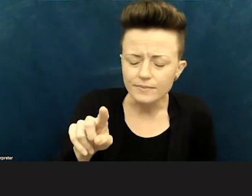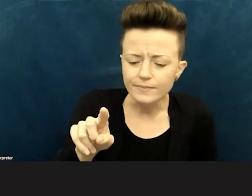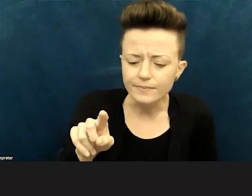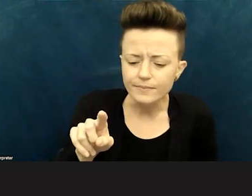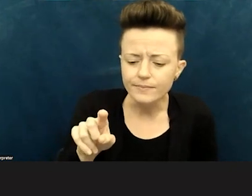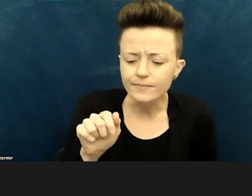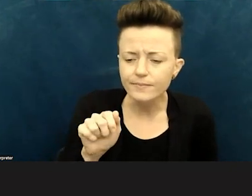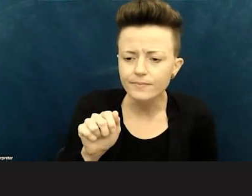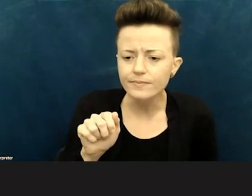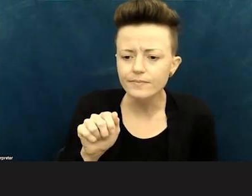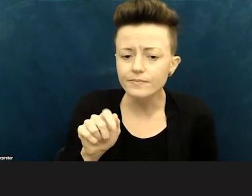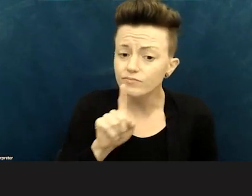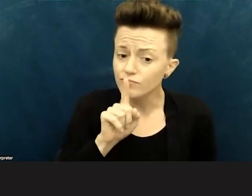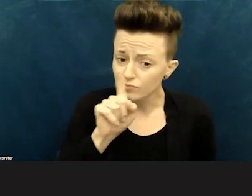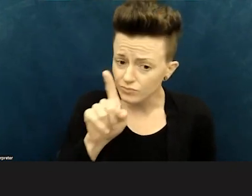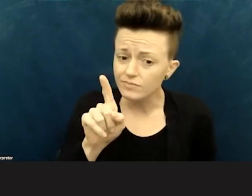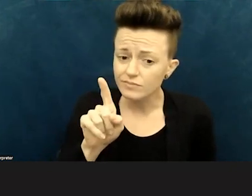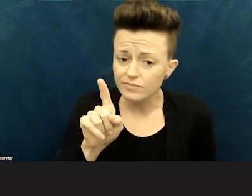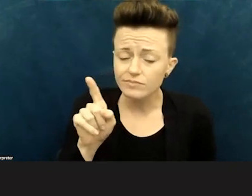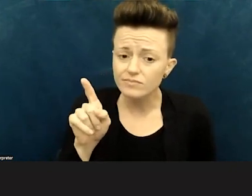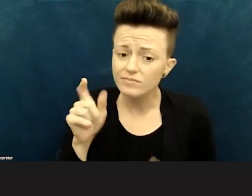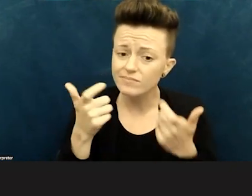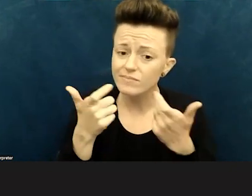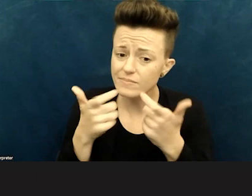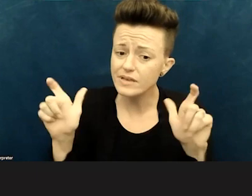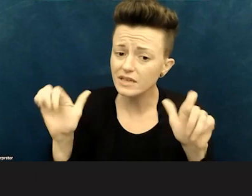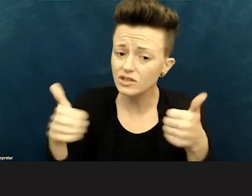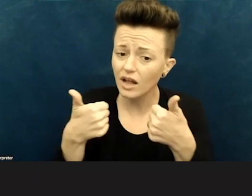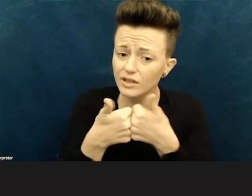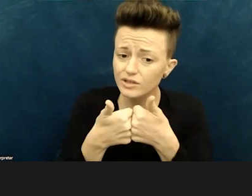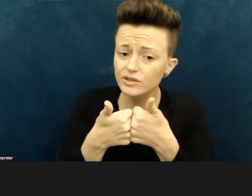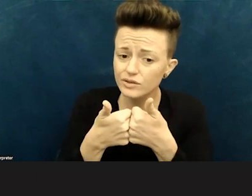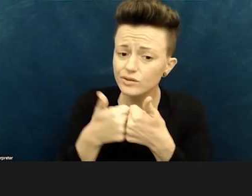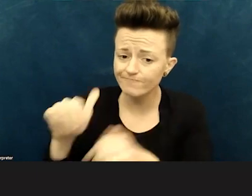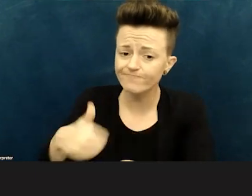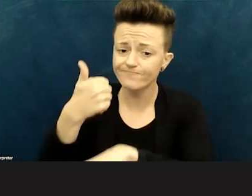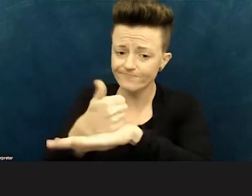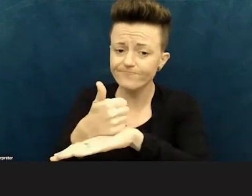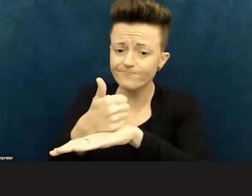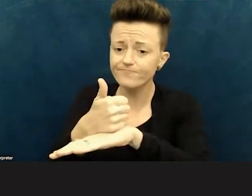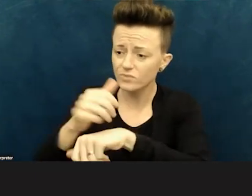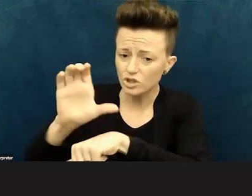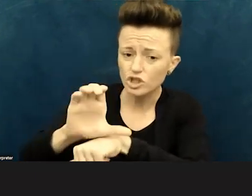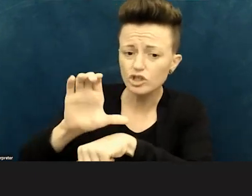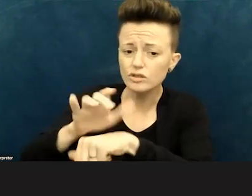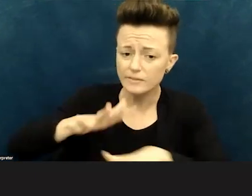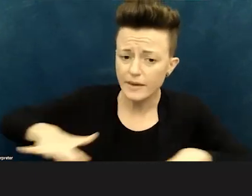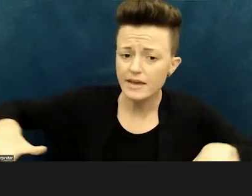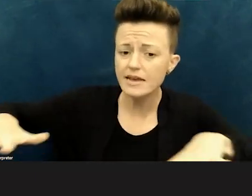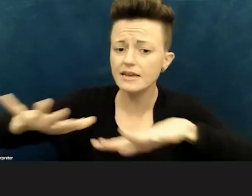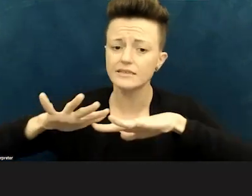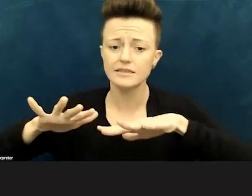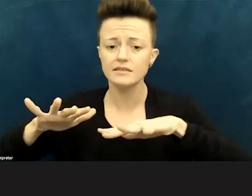we really have a challenge with, building hospitality in our churches. As the